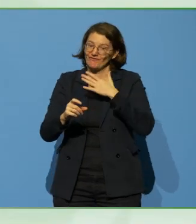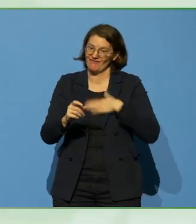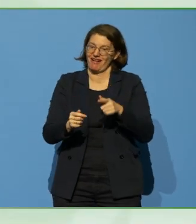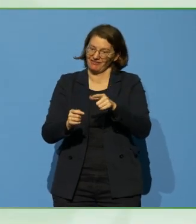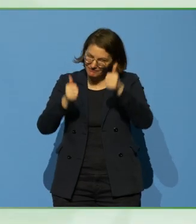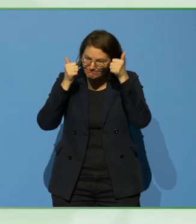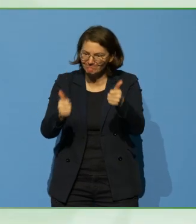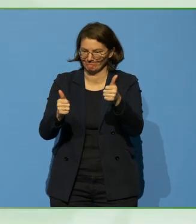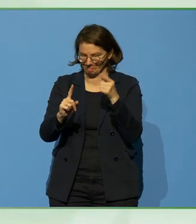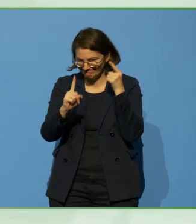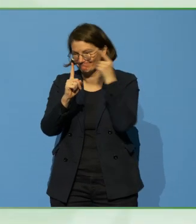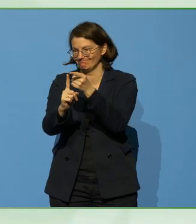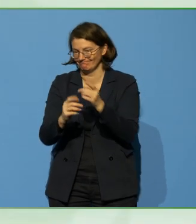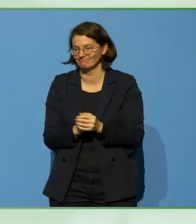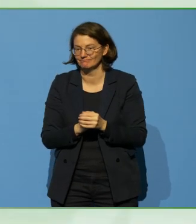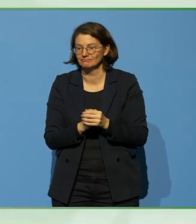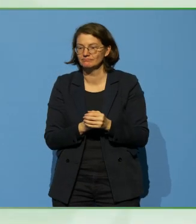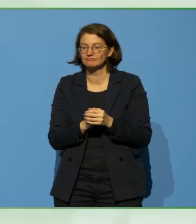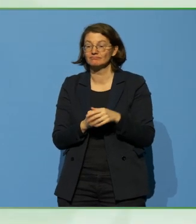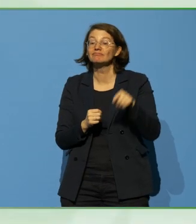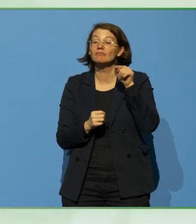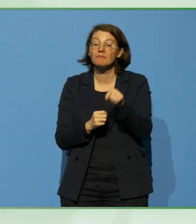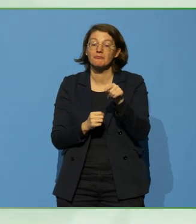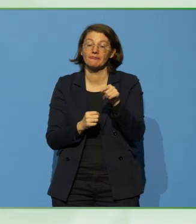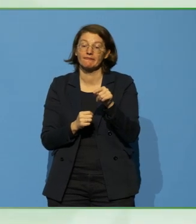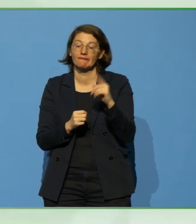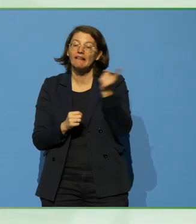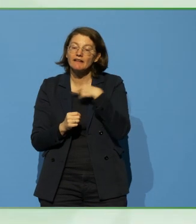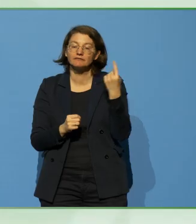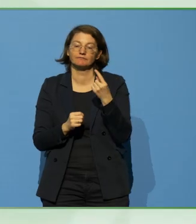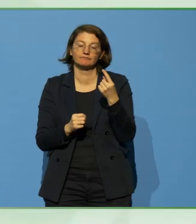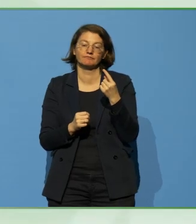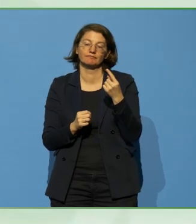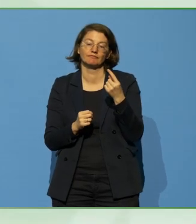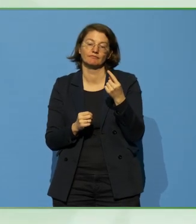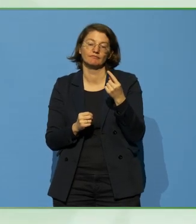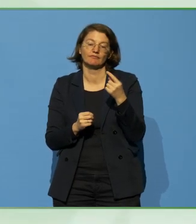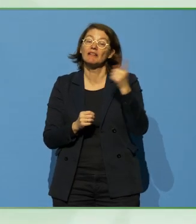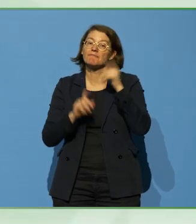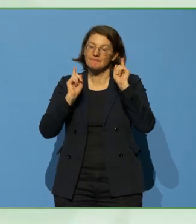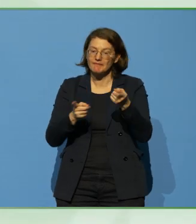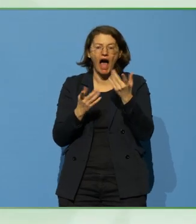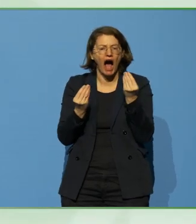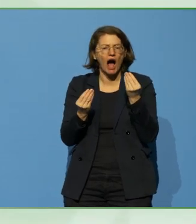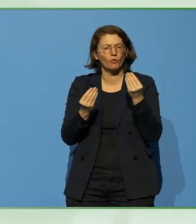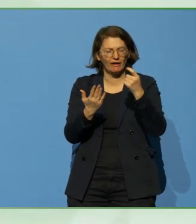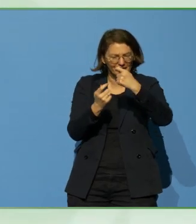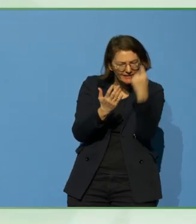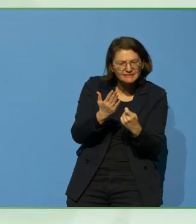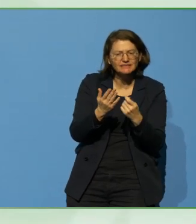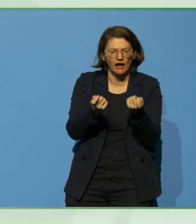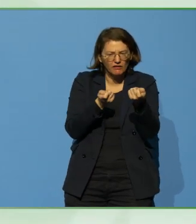If I may, but maybe let me also just say thank you to all the